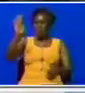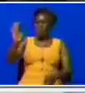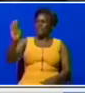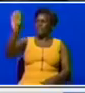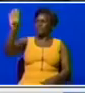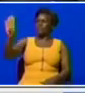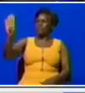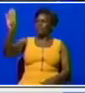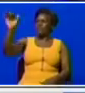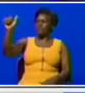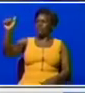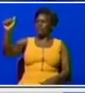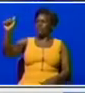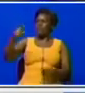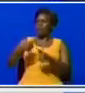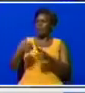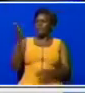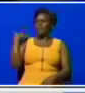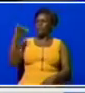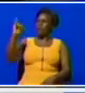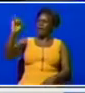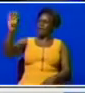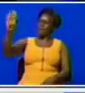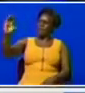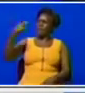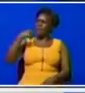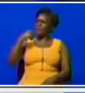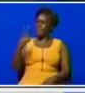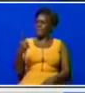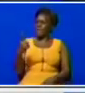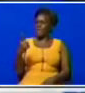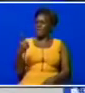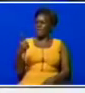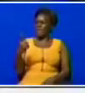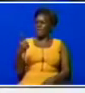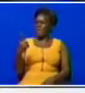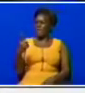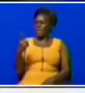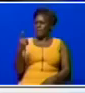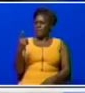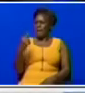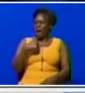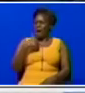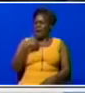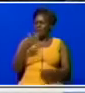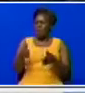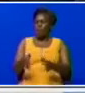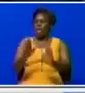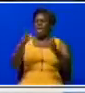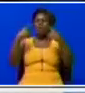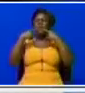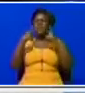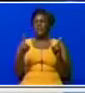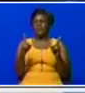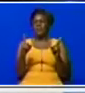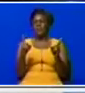result. But initially, the IEBC itself said the results would only come through a certain way of filtration. Now, seeing